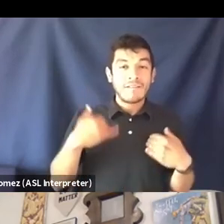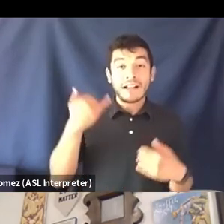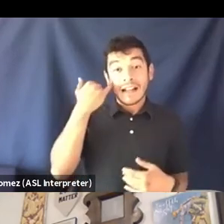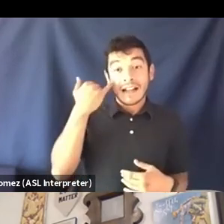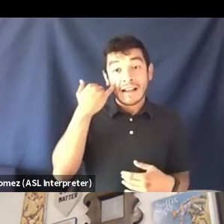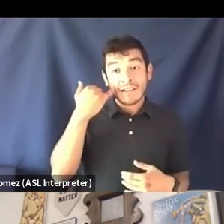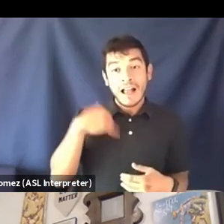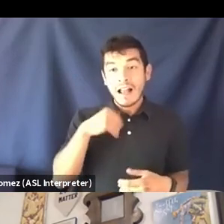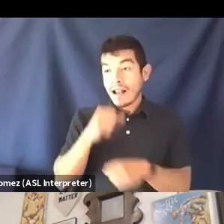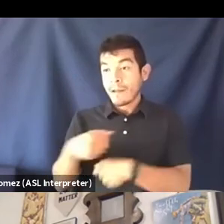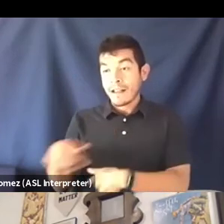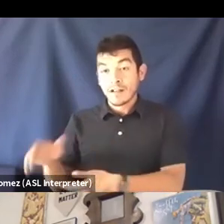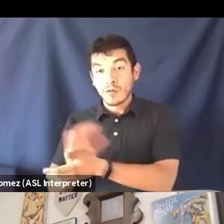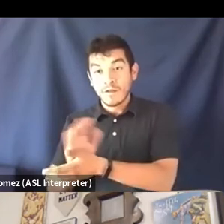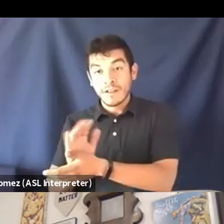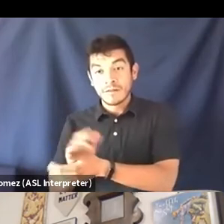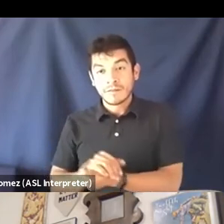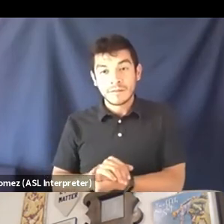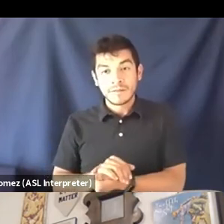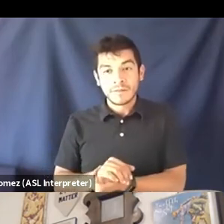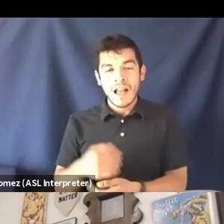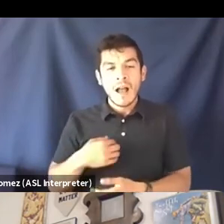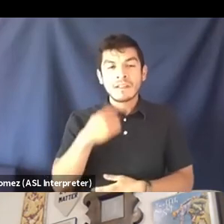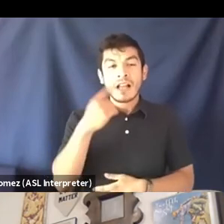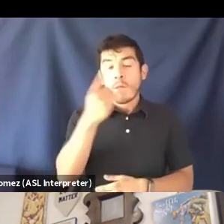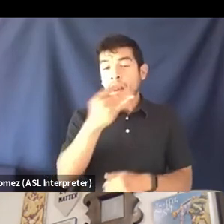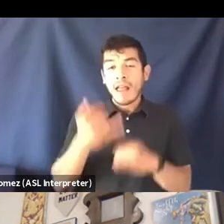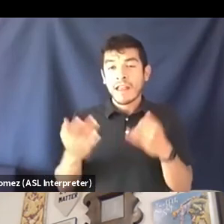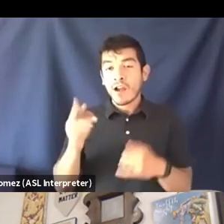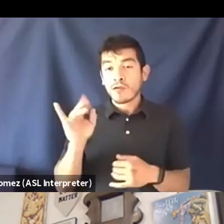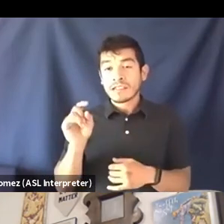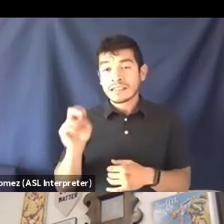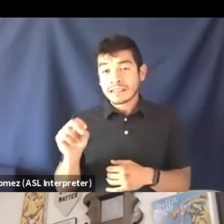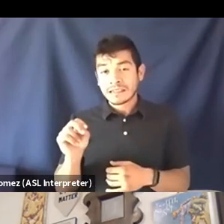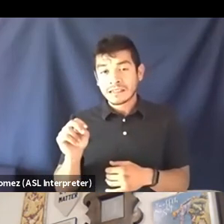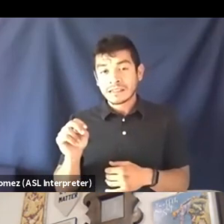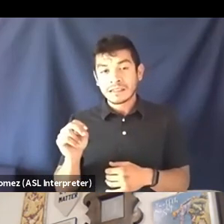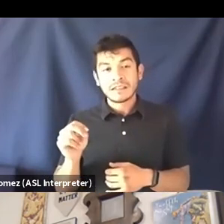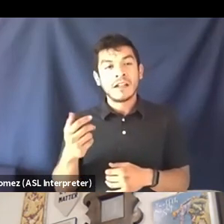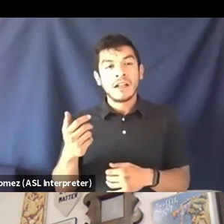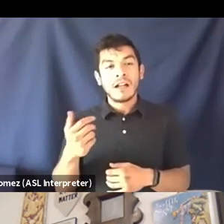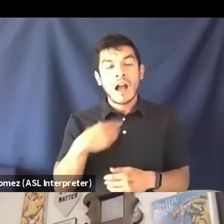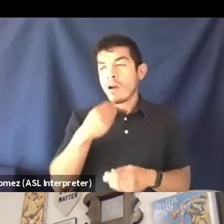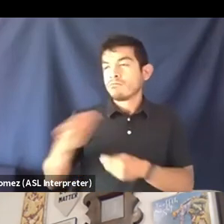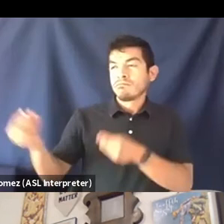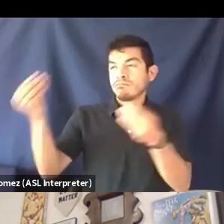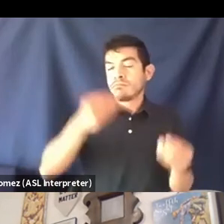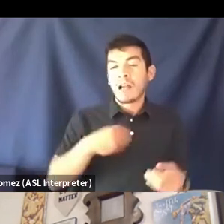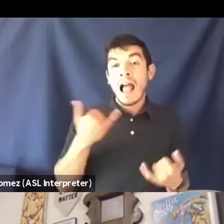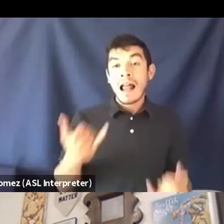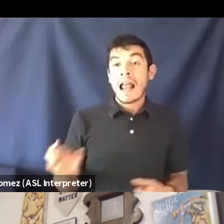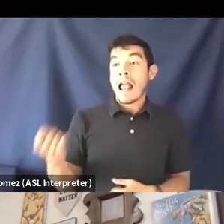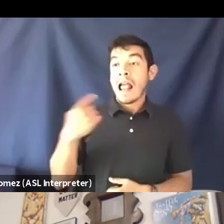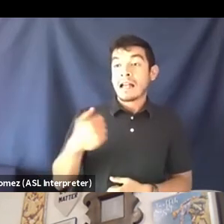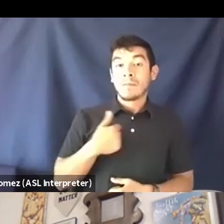I'm gonna say this one last thing, Kristen, and I'm gonna hand it off to everybody else. I now ask myself, what would have happened if I won